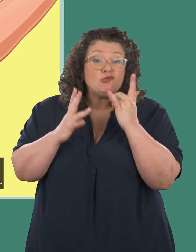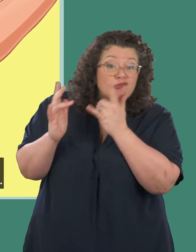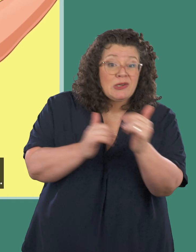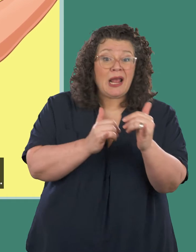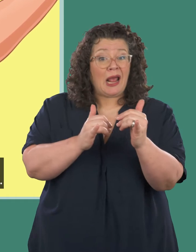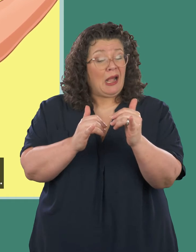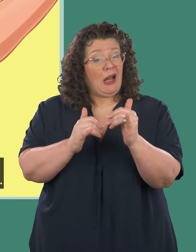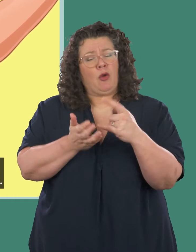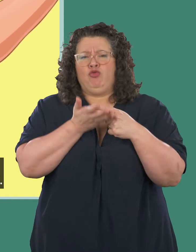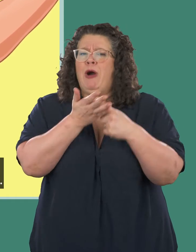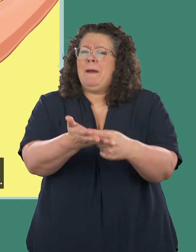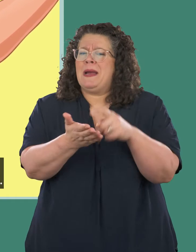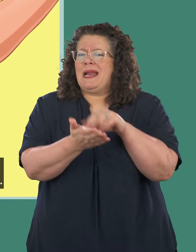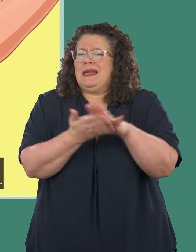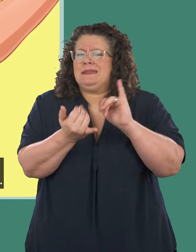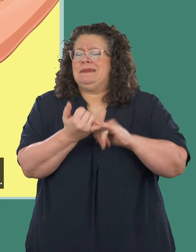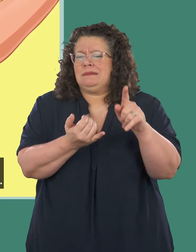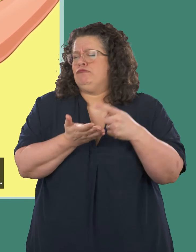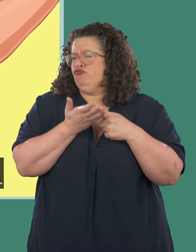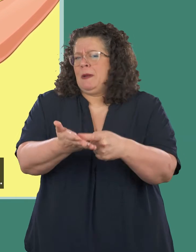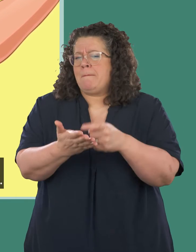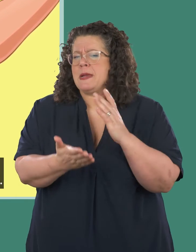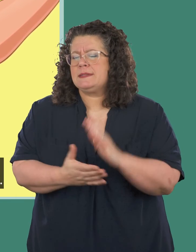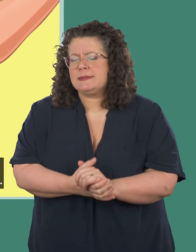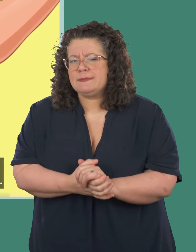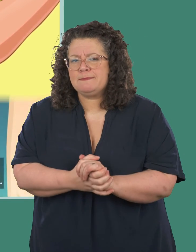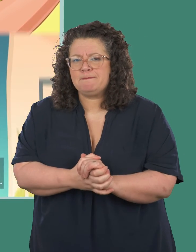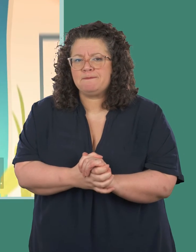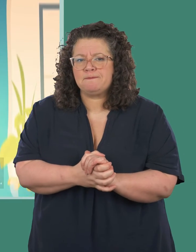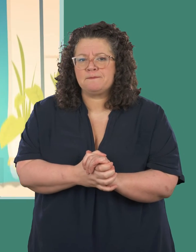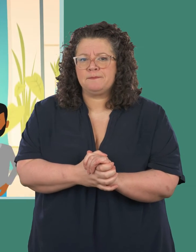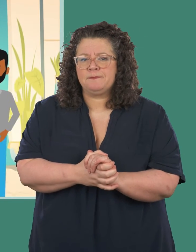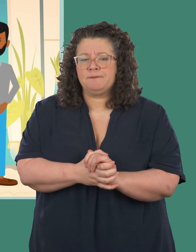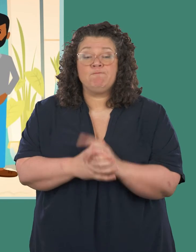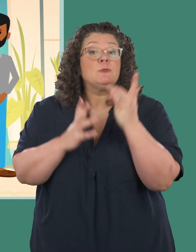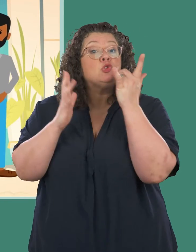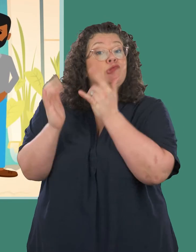for all of the conditions is recommended by the NHS.